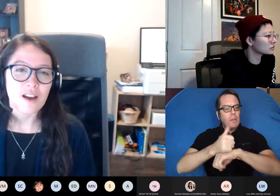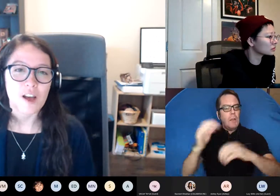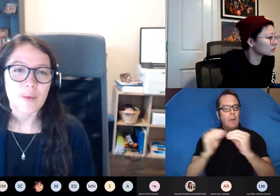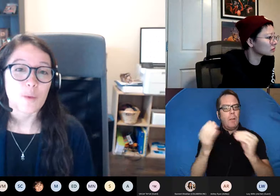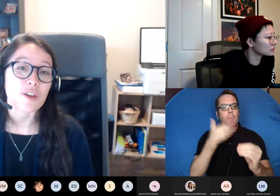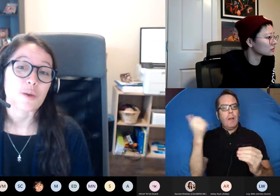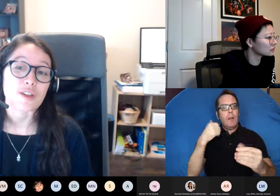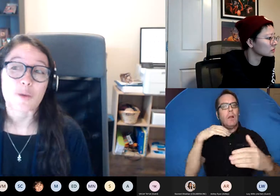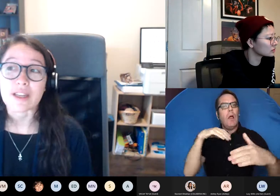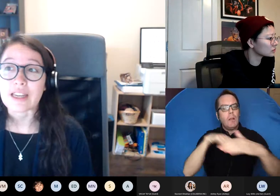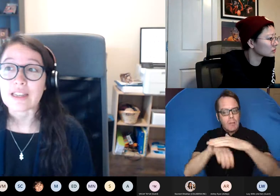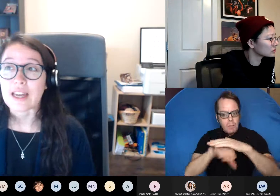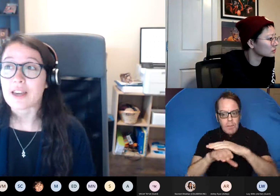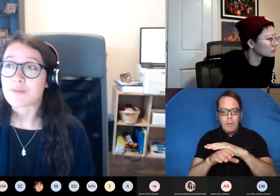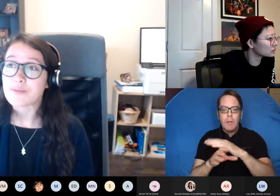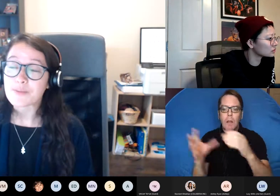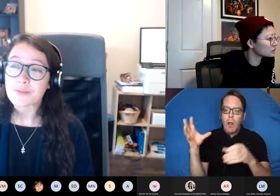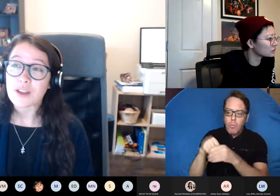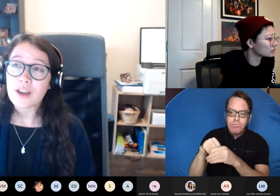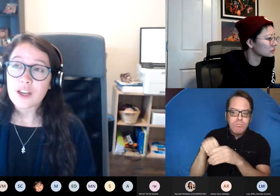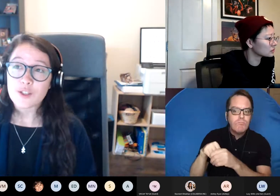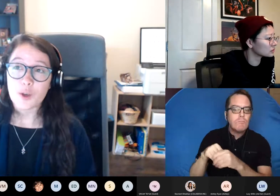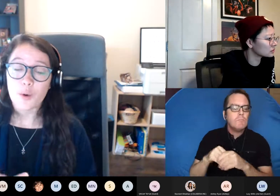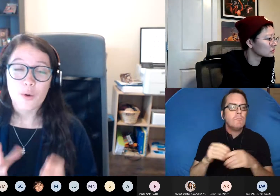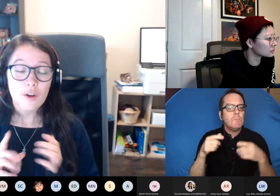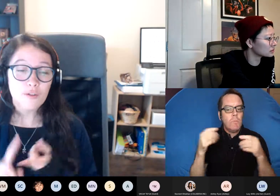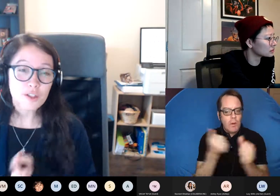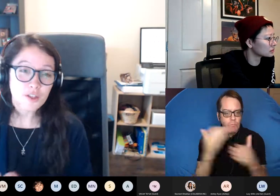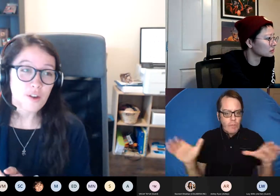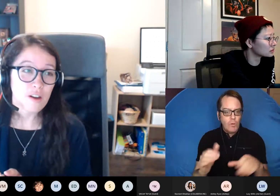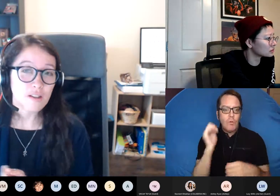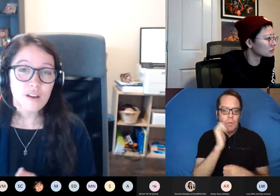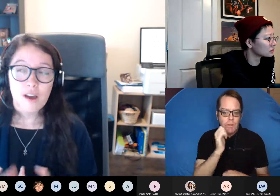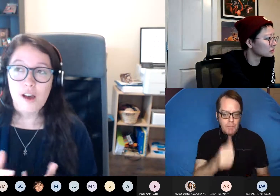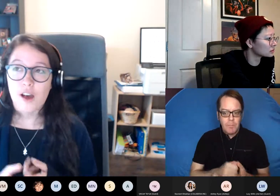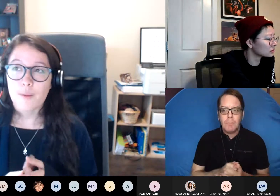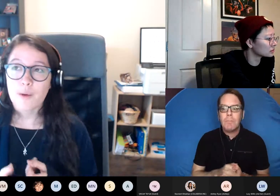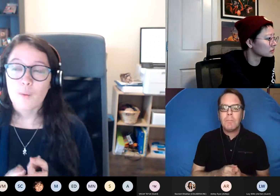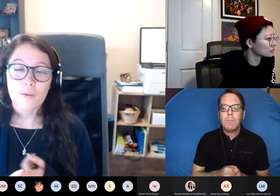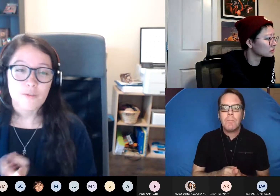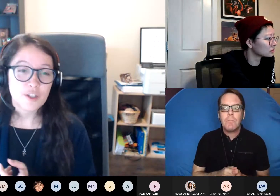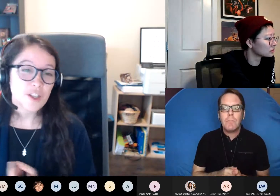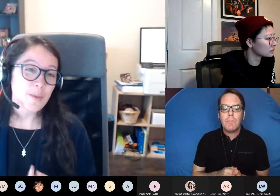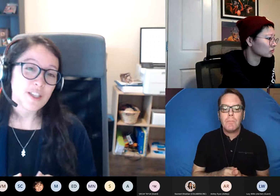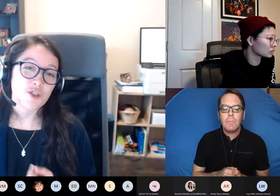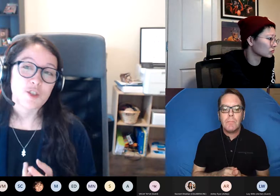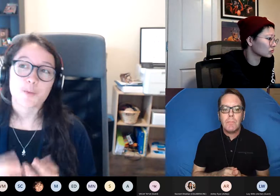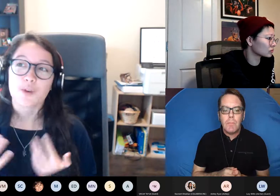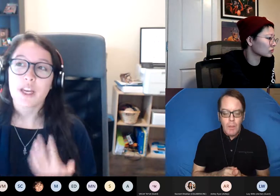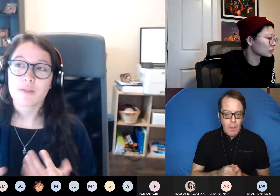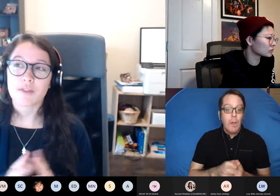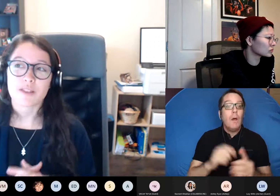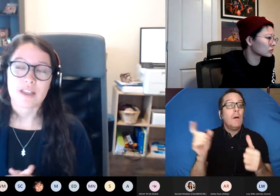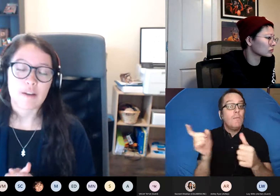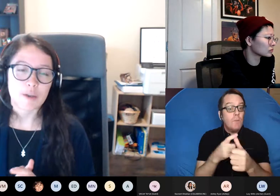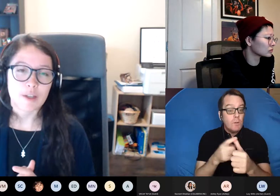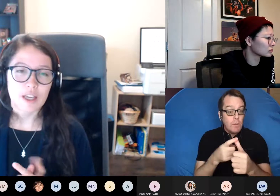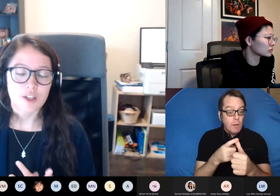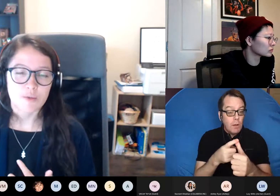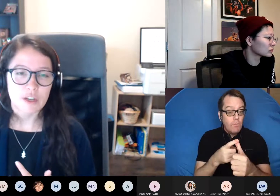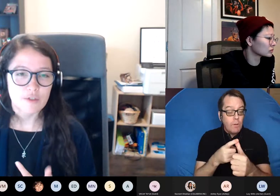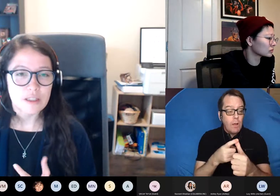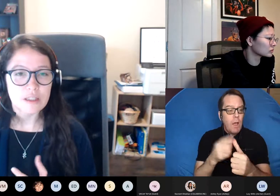inclusiveness in what you are doing day to day. So first of all, first tip is to just preemptively seek